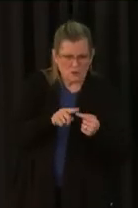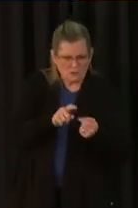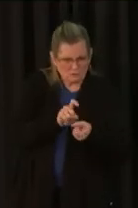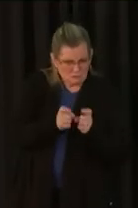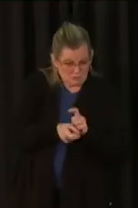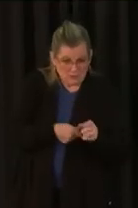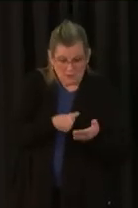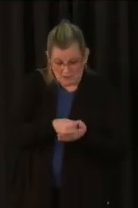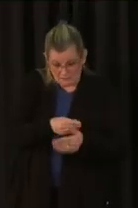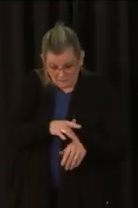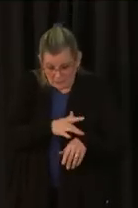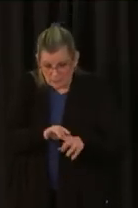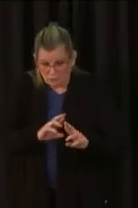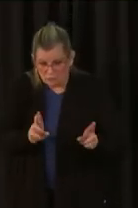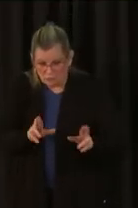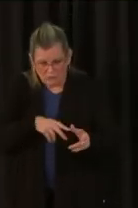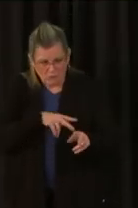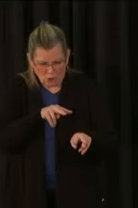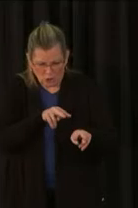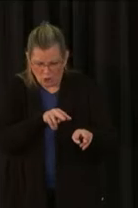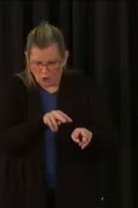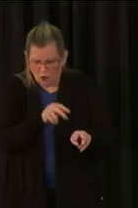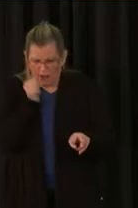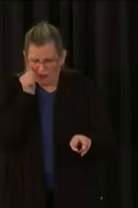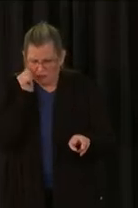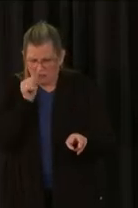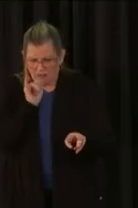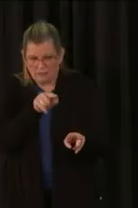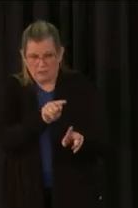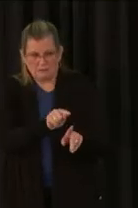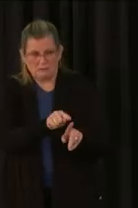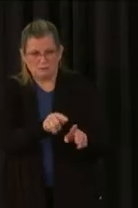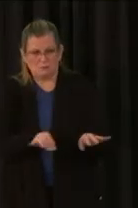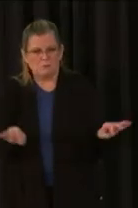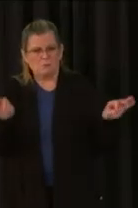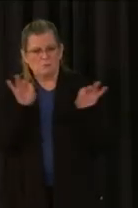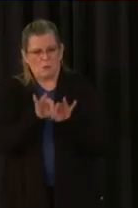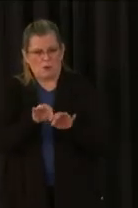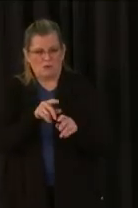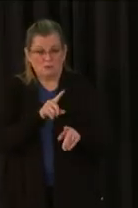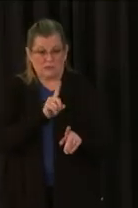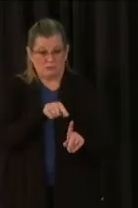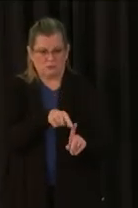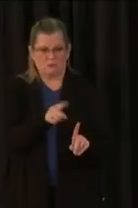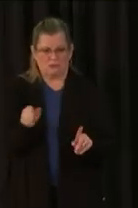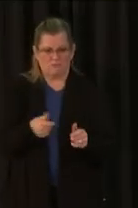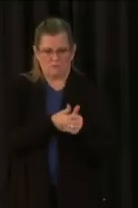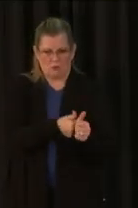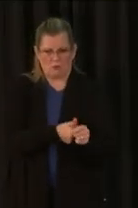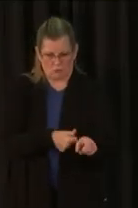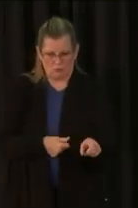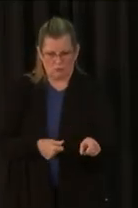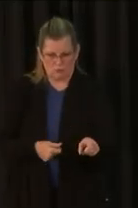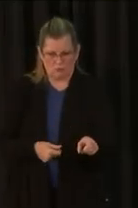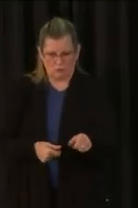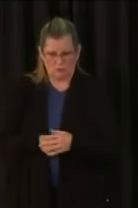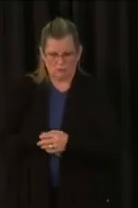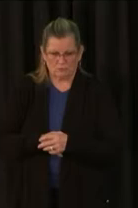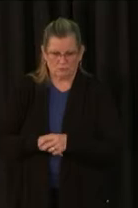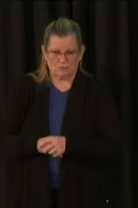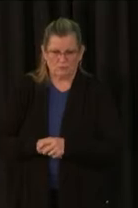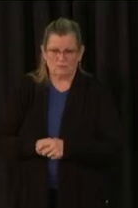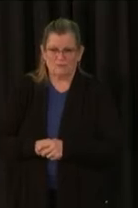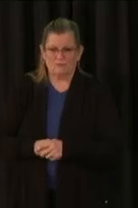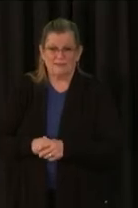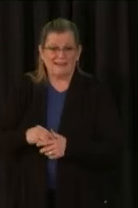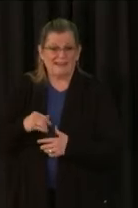so that we can apply to that as well. So, that is imminent. That is yesterday, today, tomorrow, by Thursday is what they're saying. So it